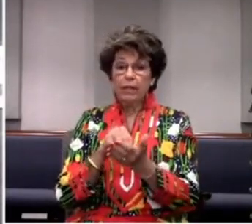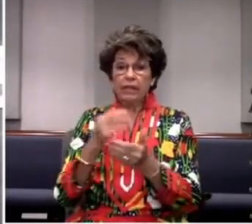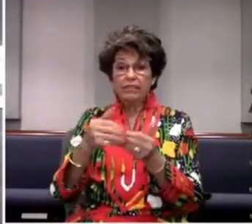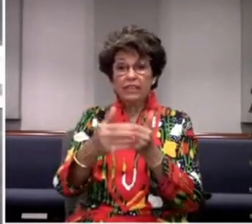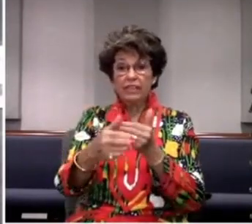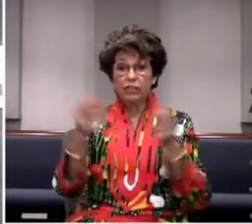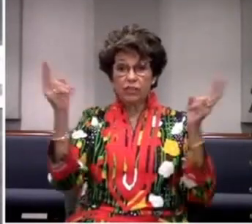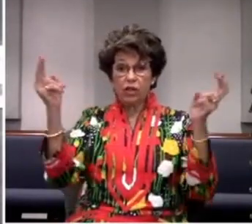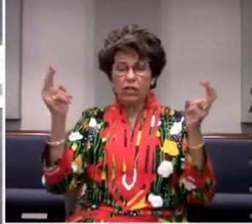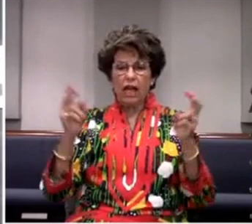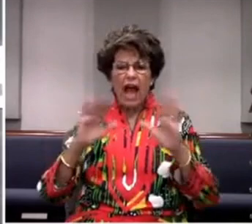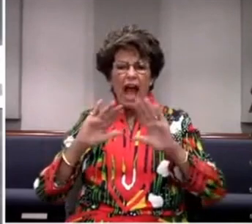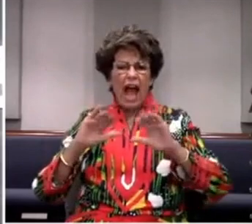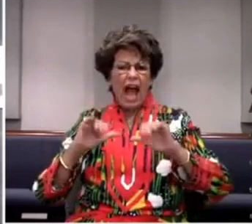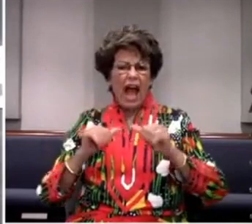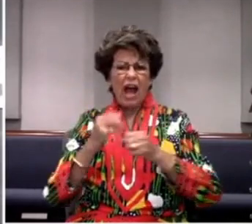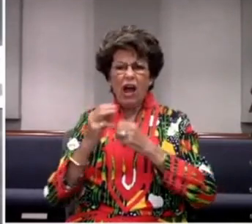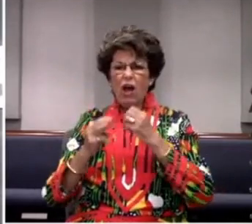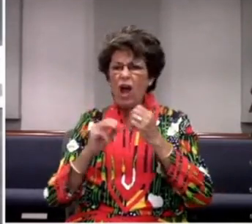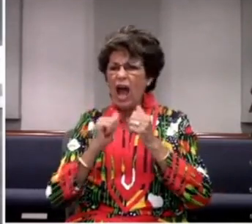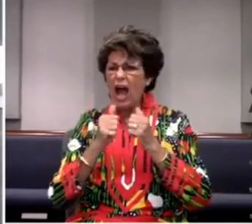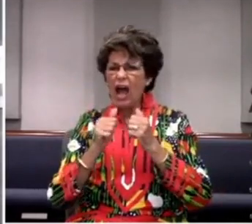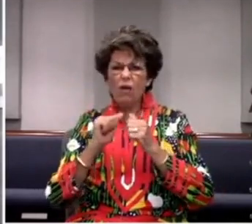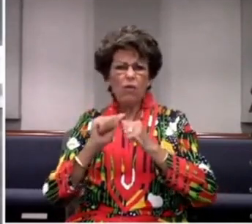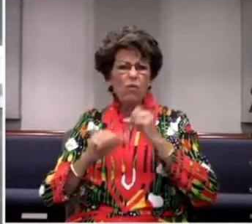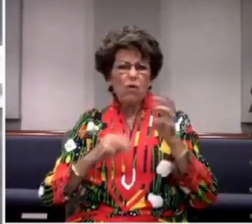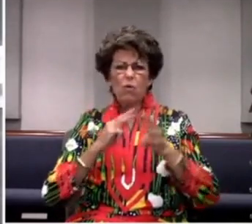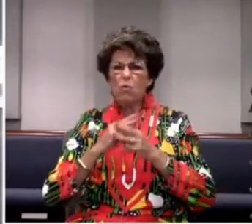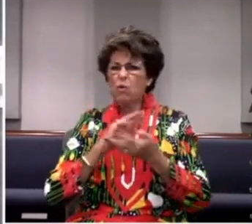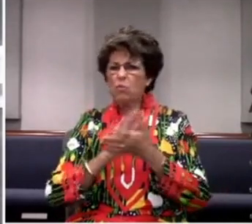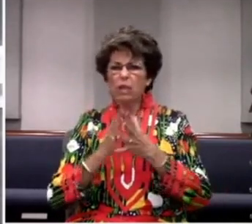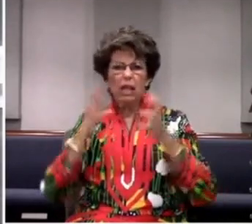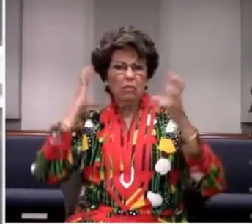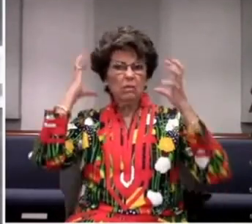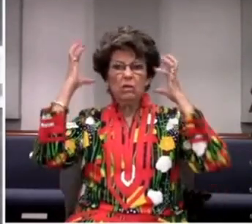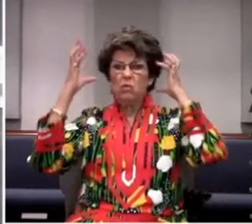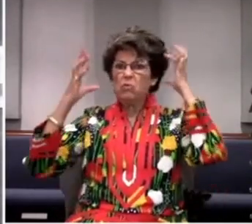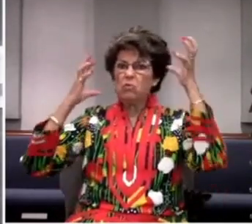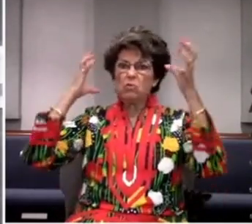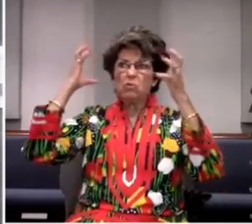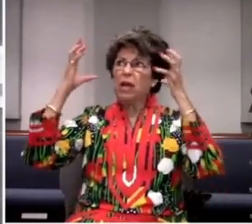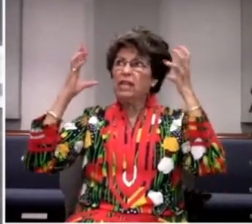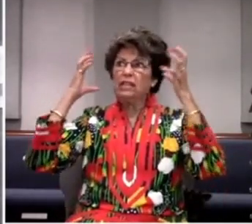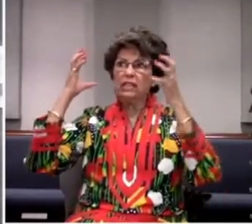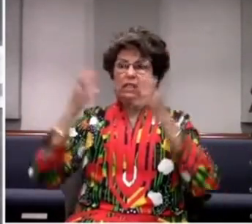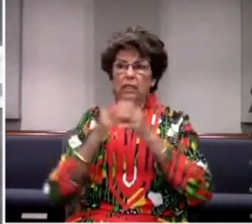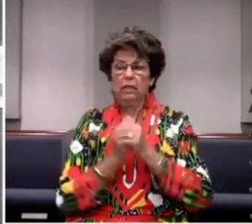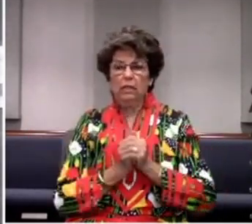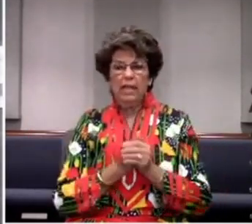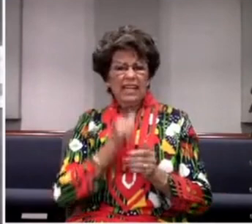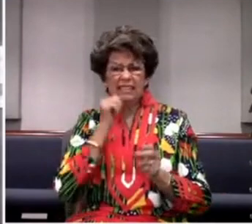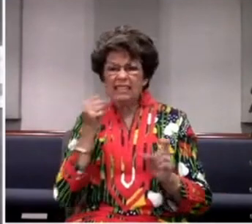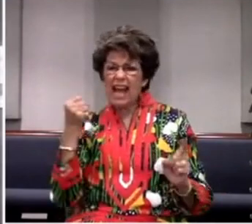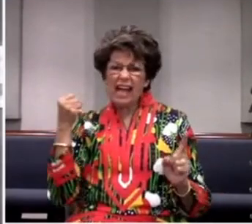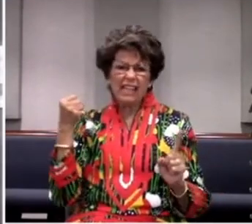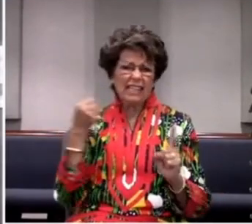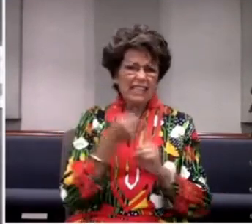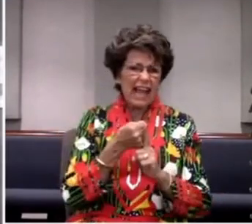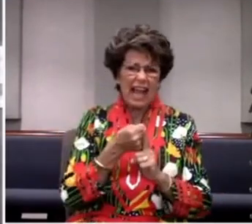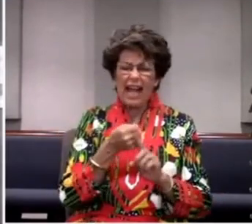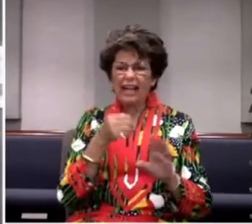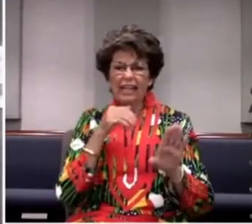entitled How the World Got So Messed Up. This is not a slam or an attack against the world. This is not